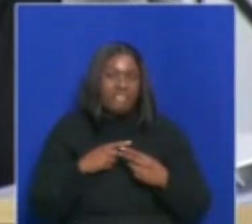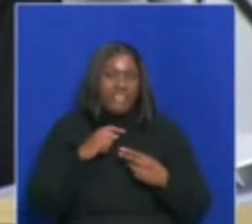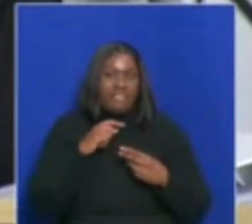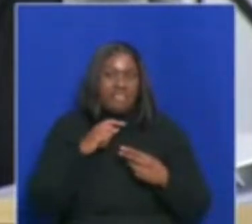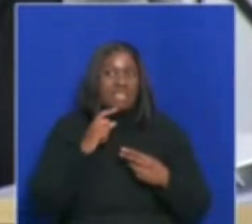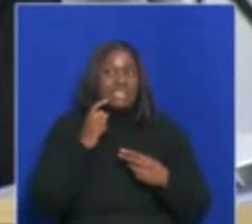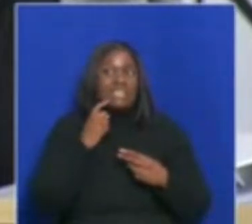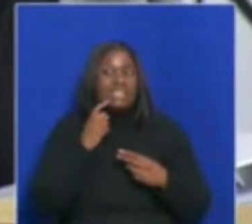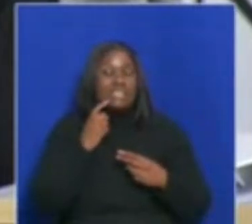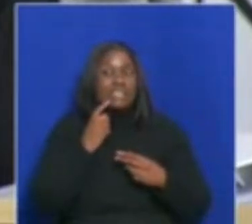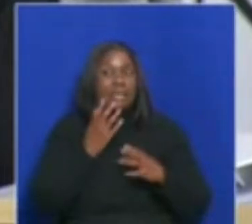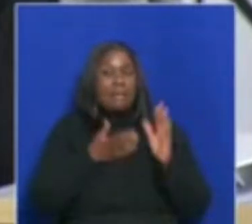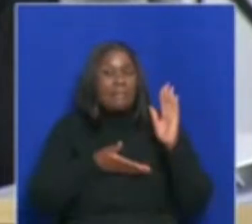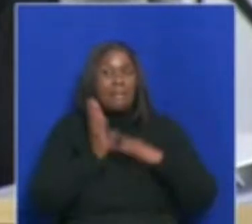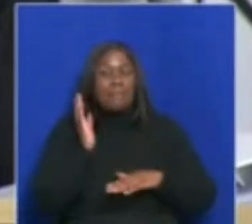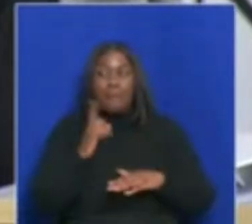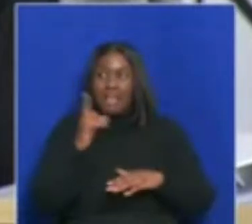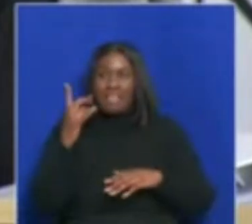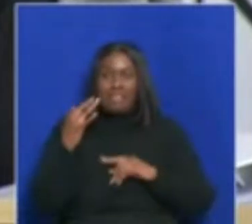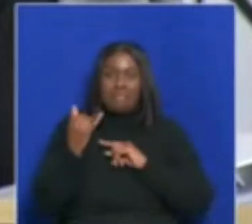identified.